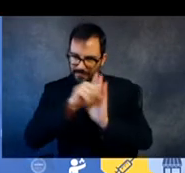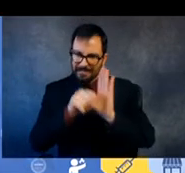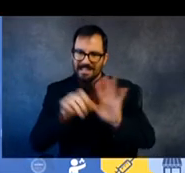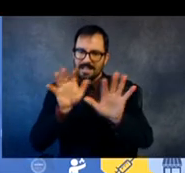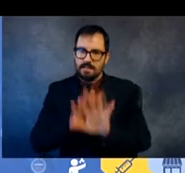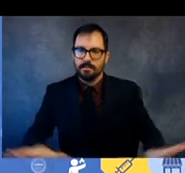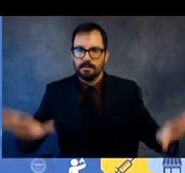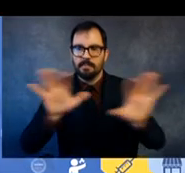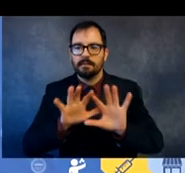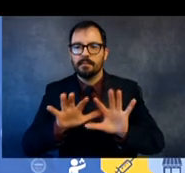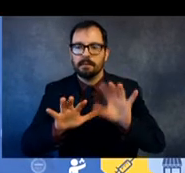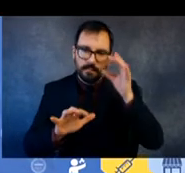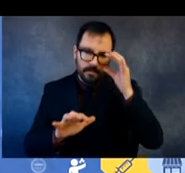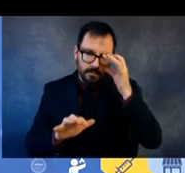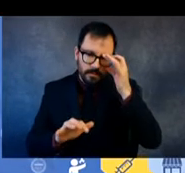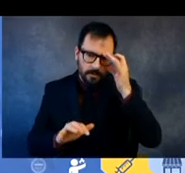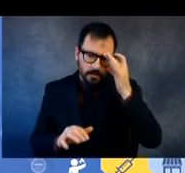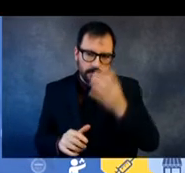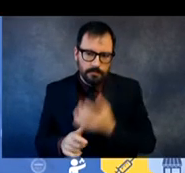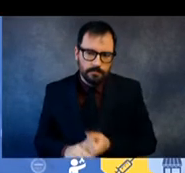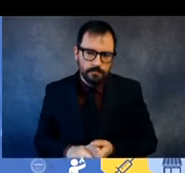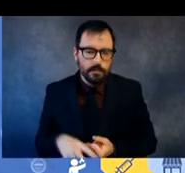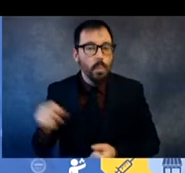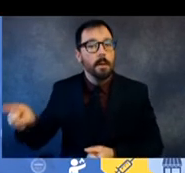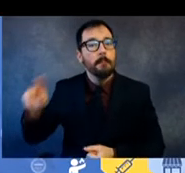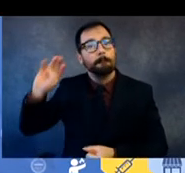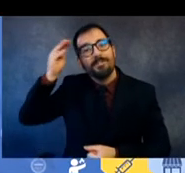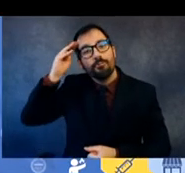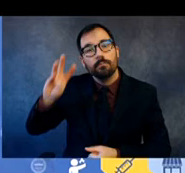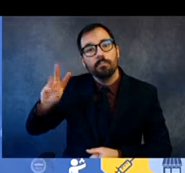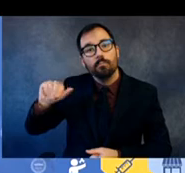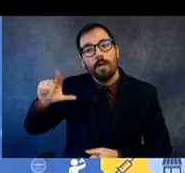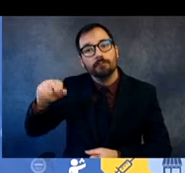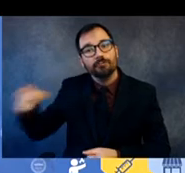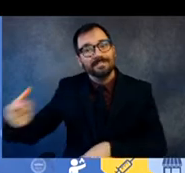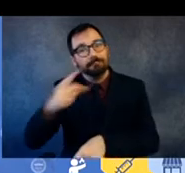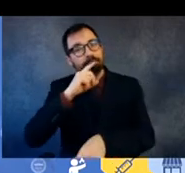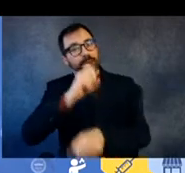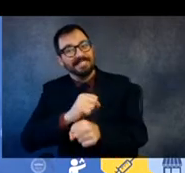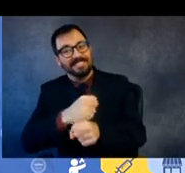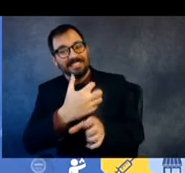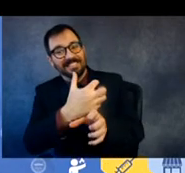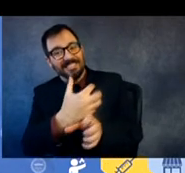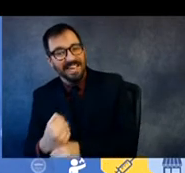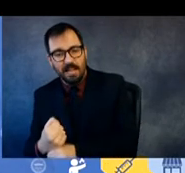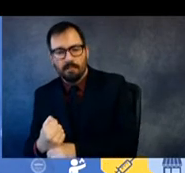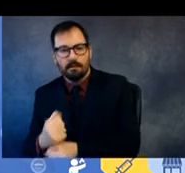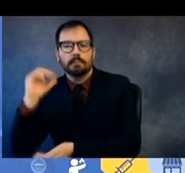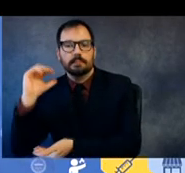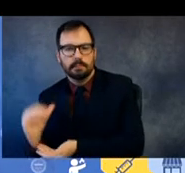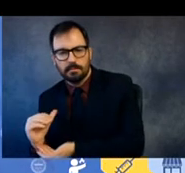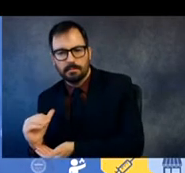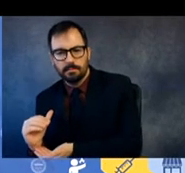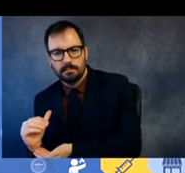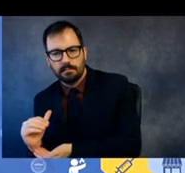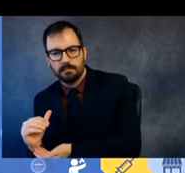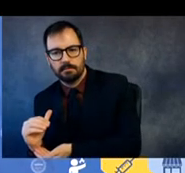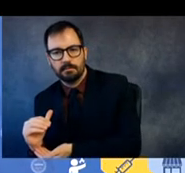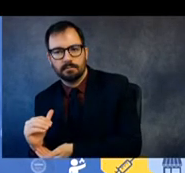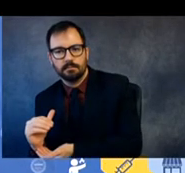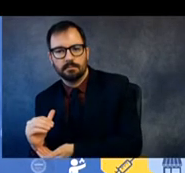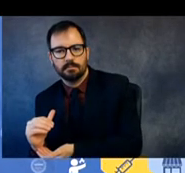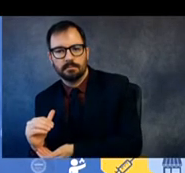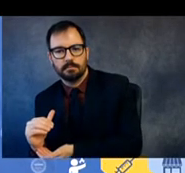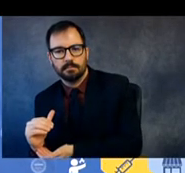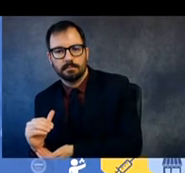billion. But that's for the state, okay? So that doesn't count what Mayor Walsh is getting. You